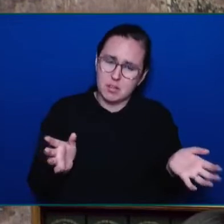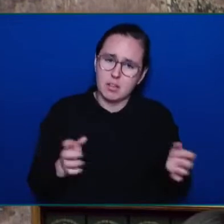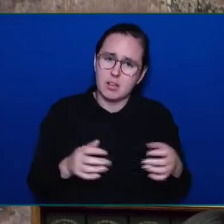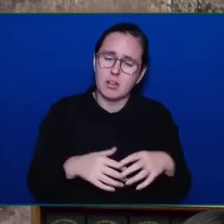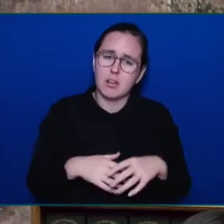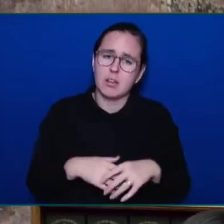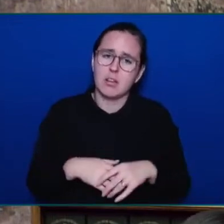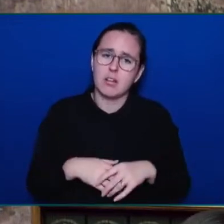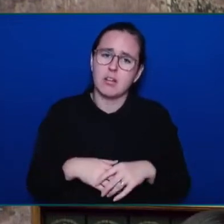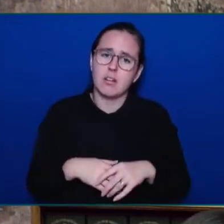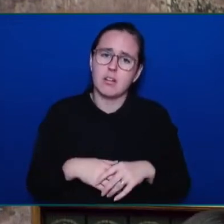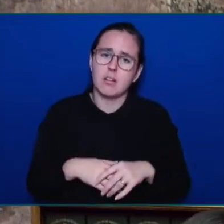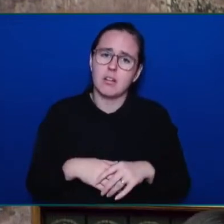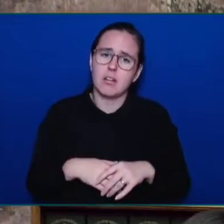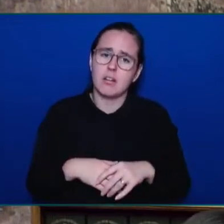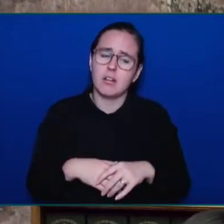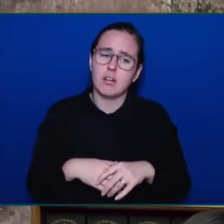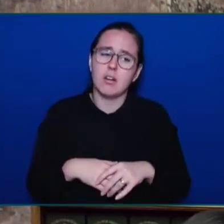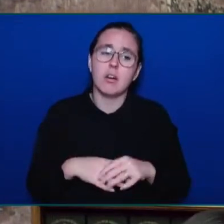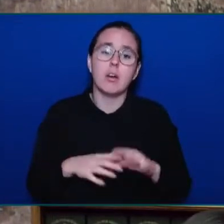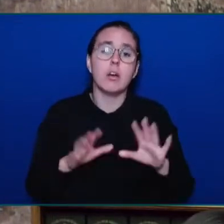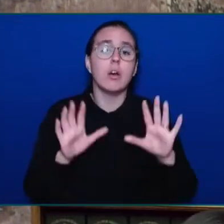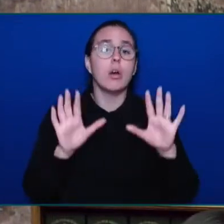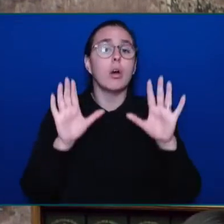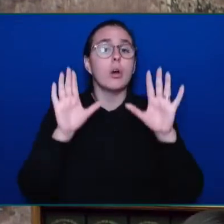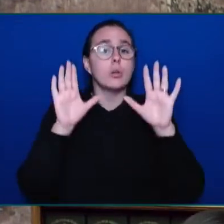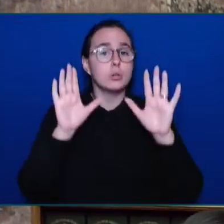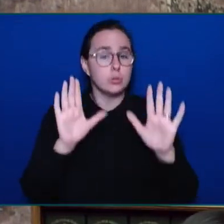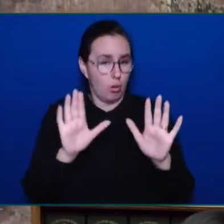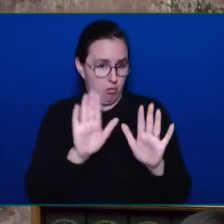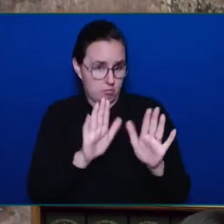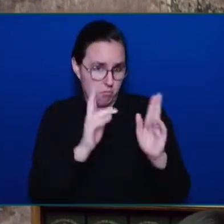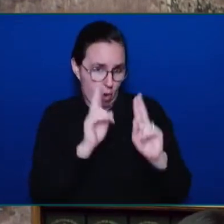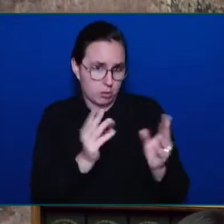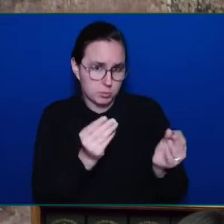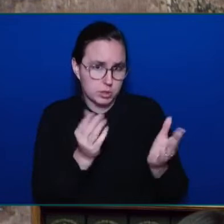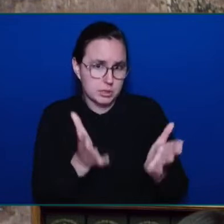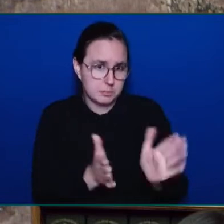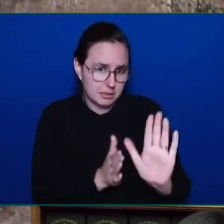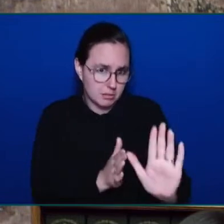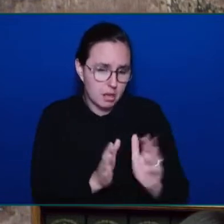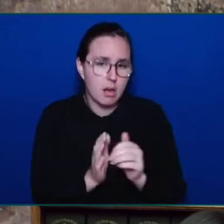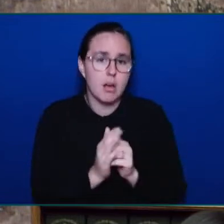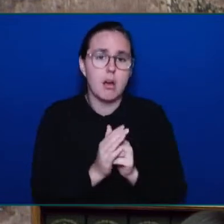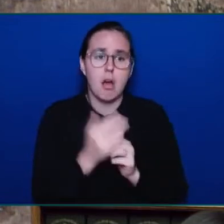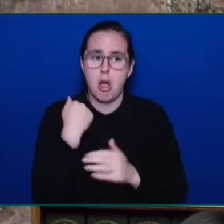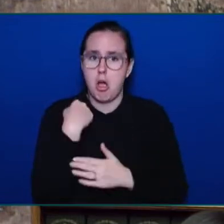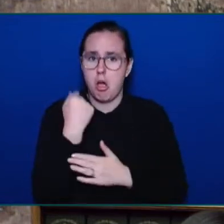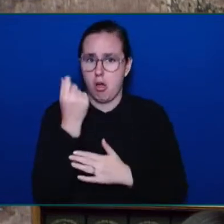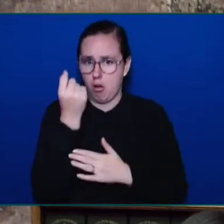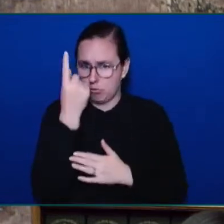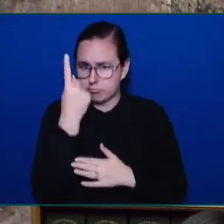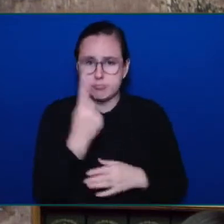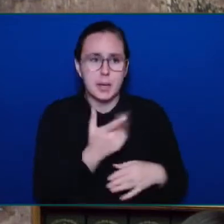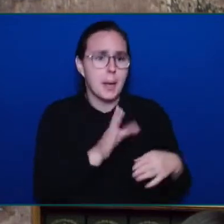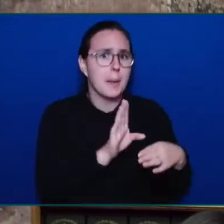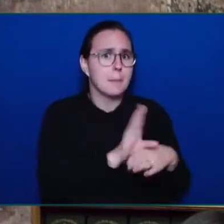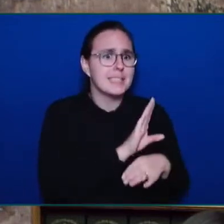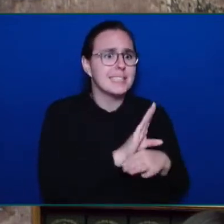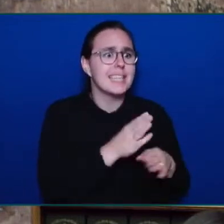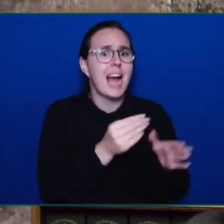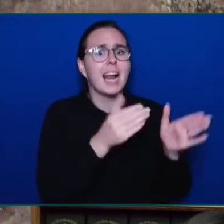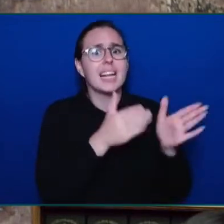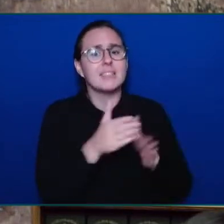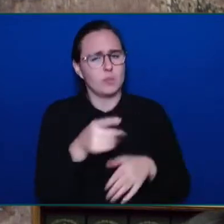Honourable Speaker, we understand the challenges that businesses and communities are facing. We work with the professionals who are